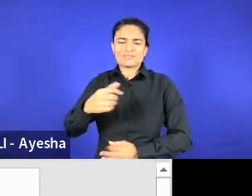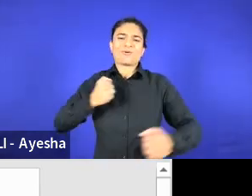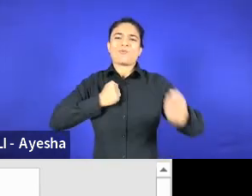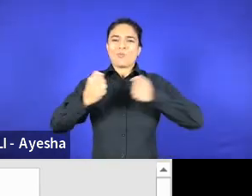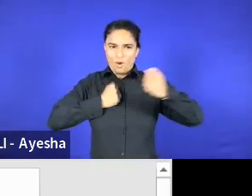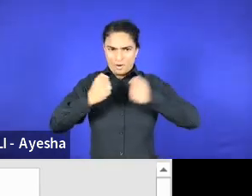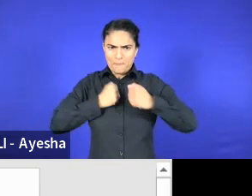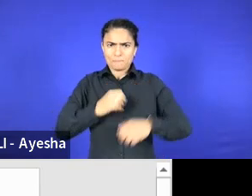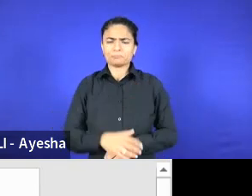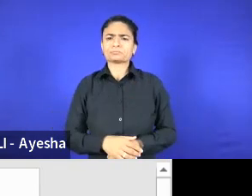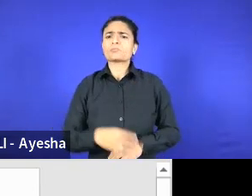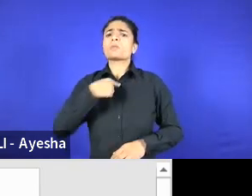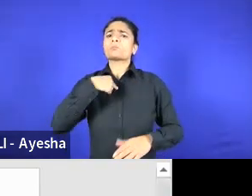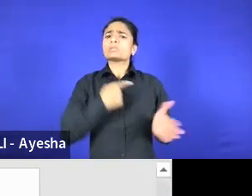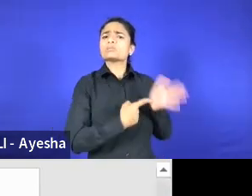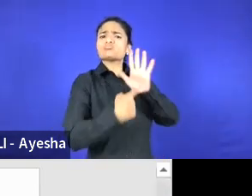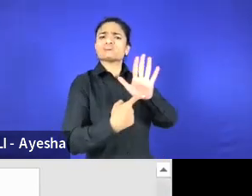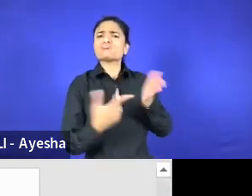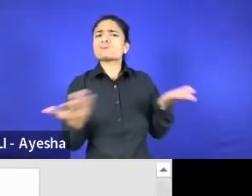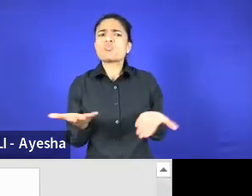Disability. First